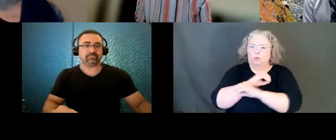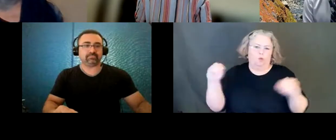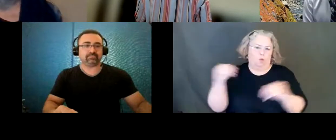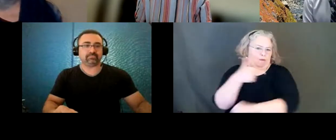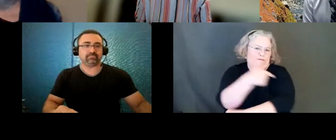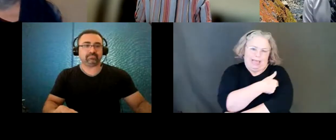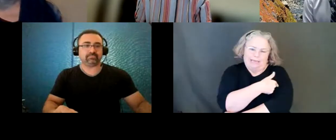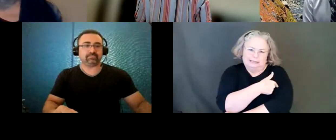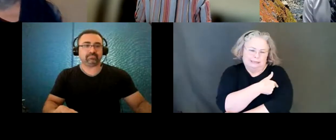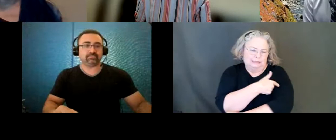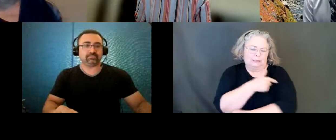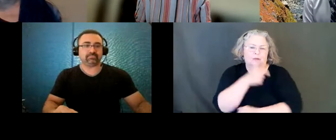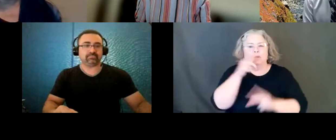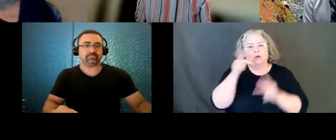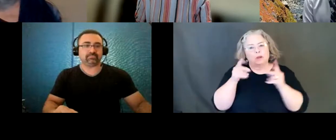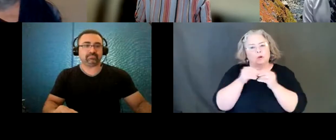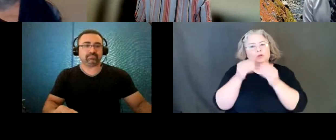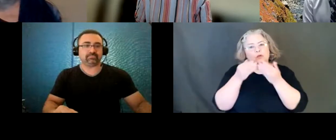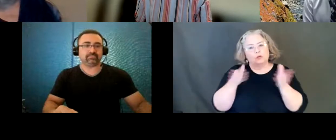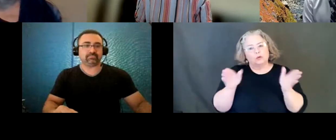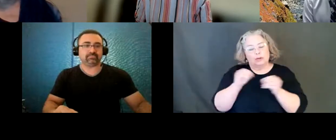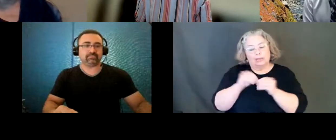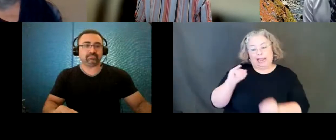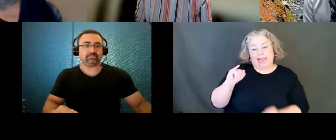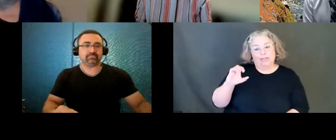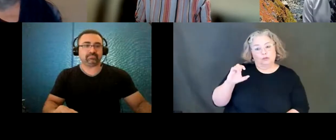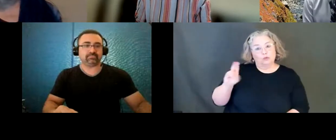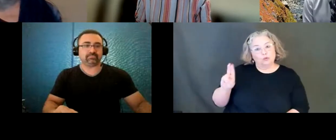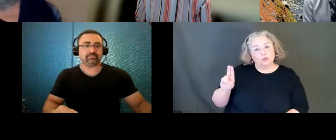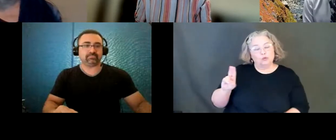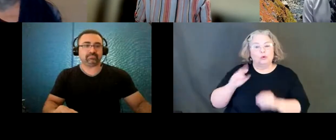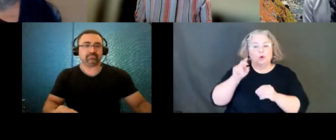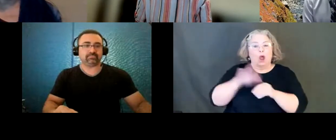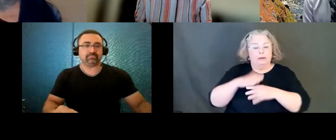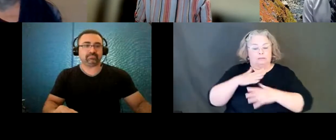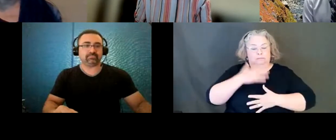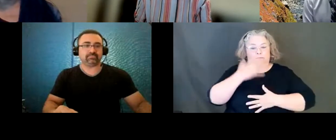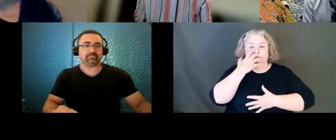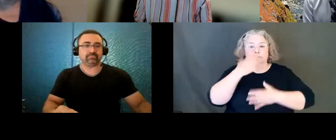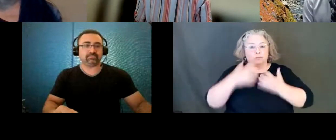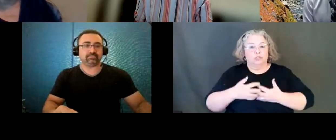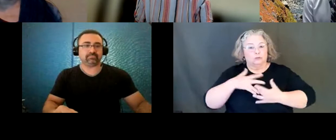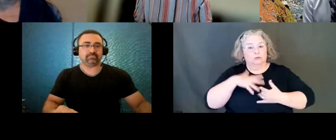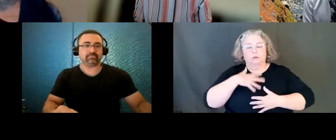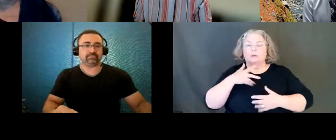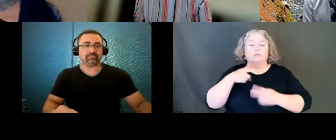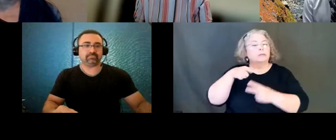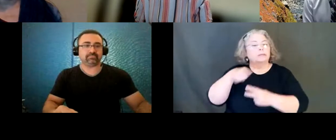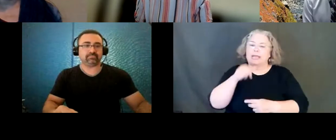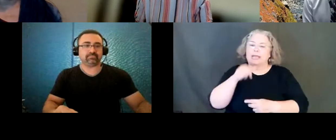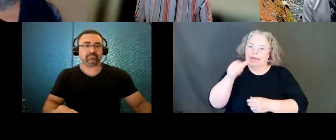unvaccinated. And the people in general who are in the ICU and who are on ventilators are